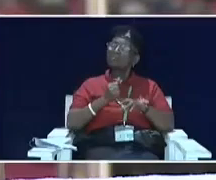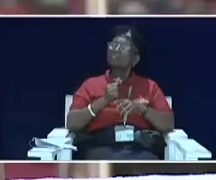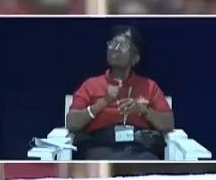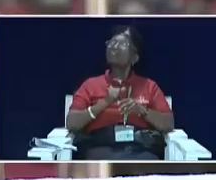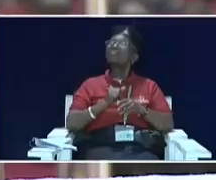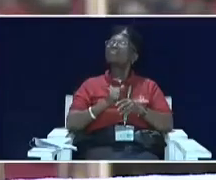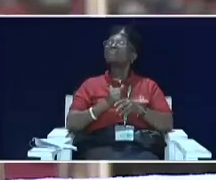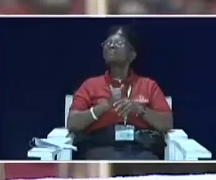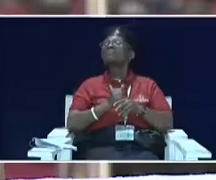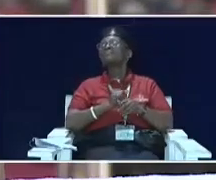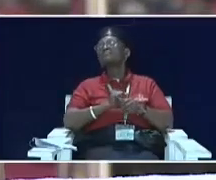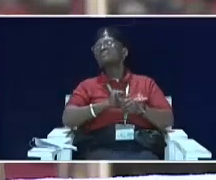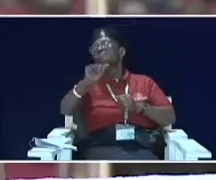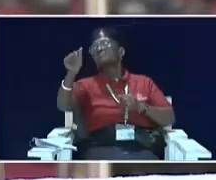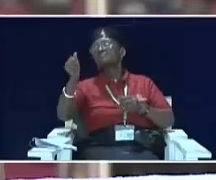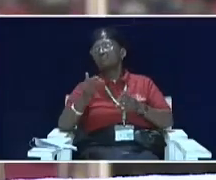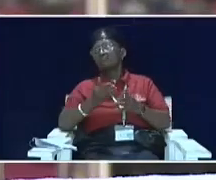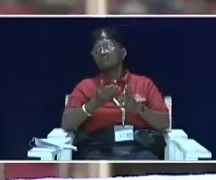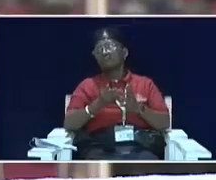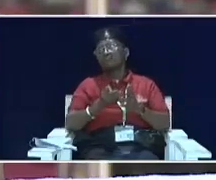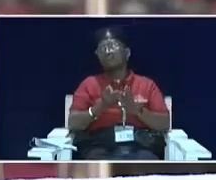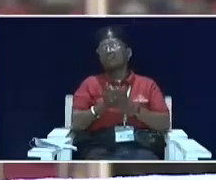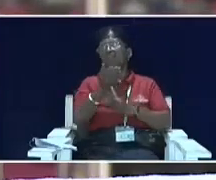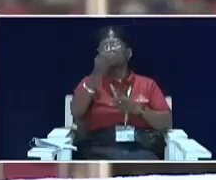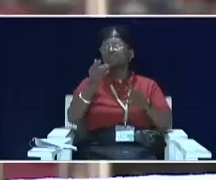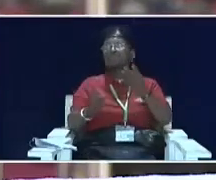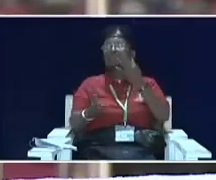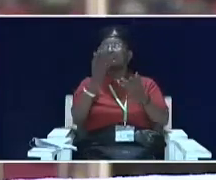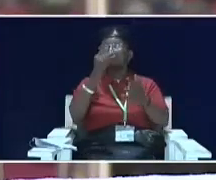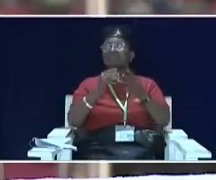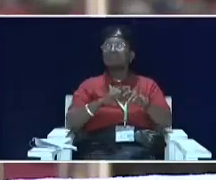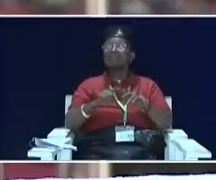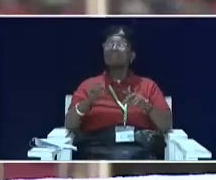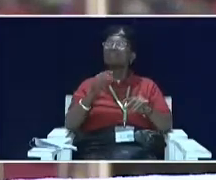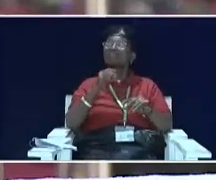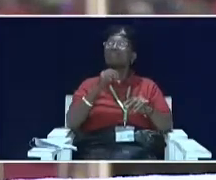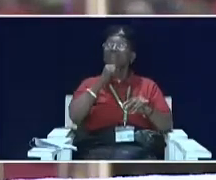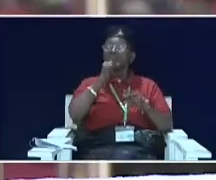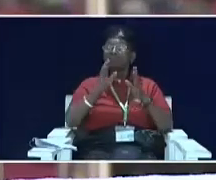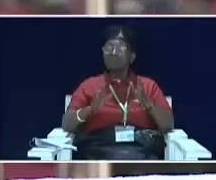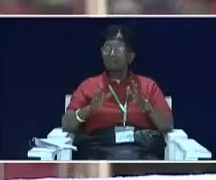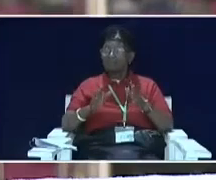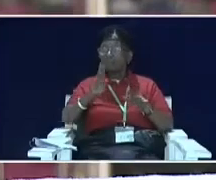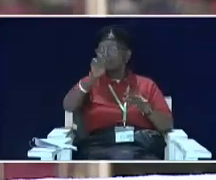And the elders have a saying, no matter how mad a dog is,